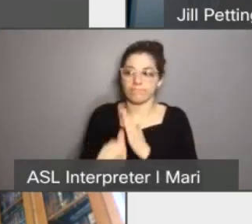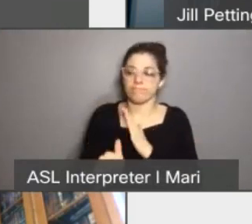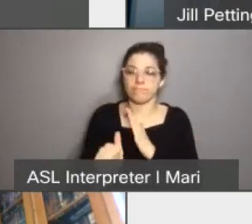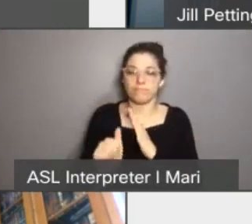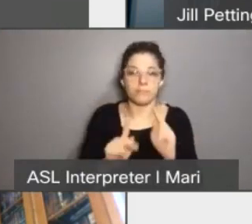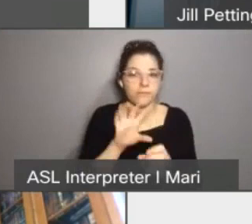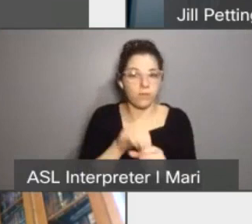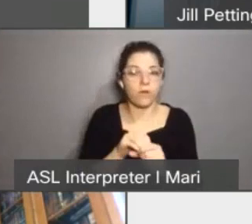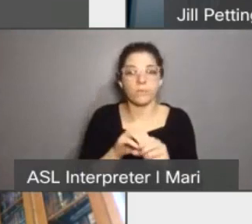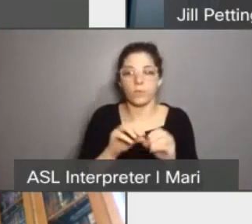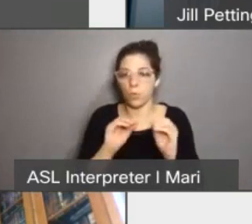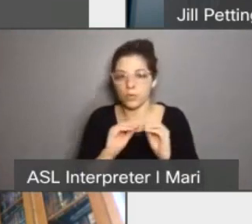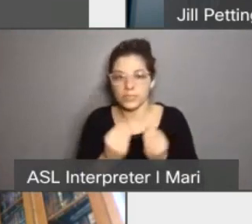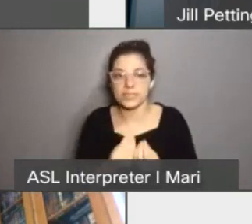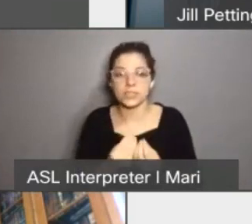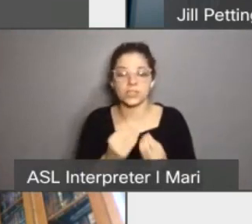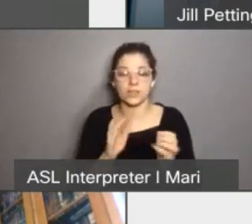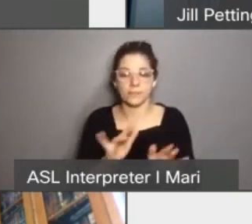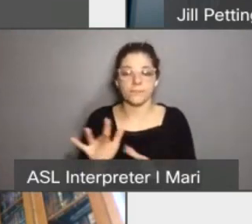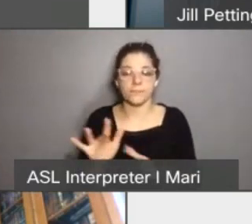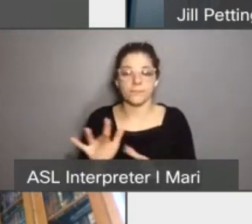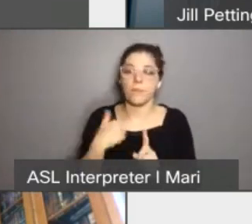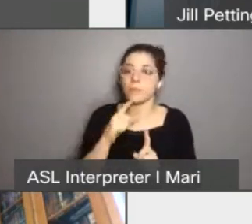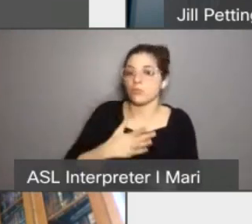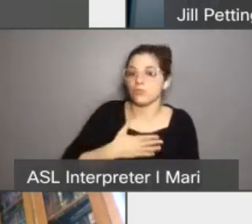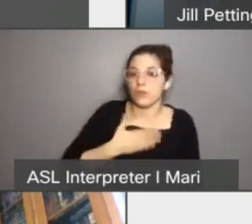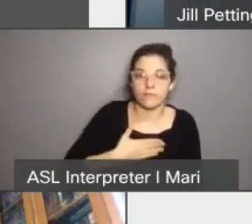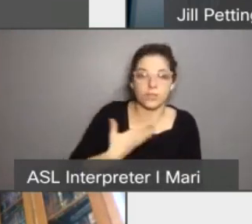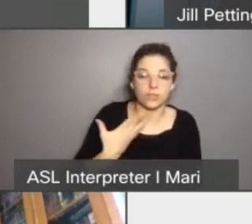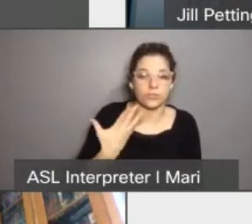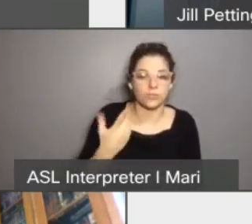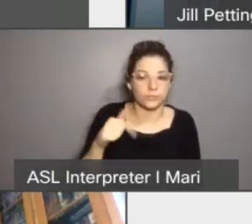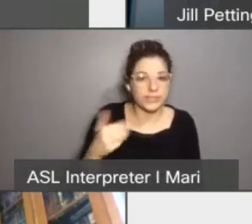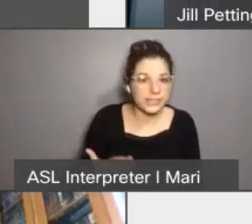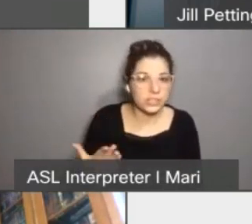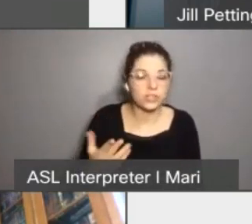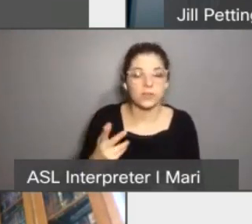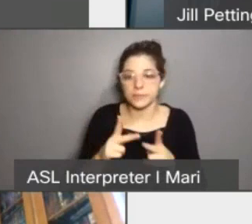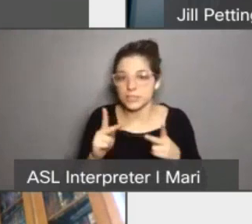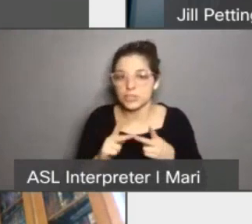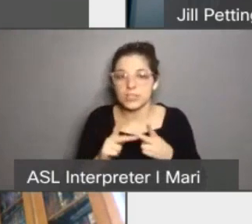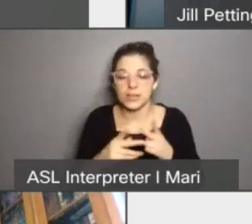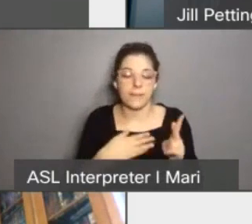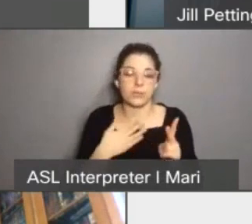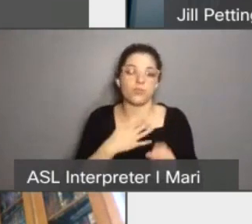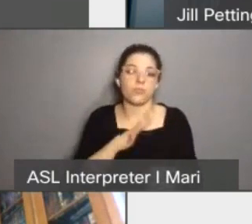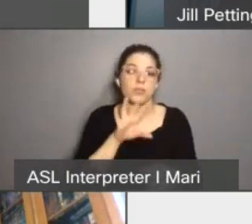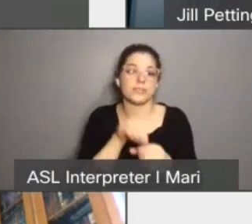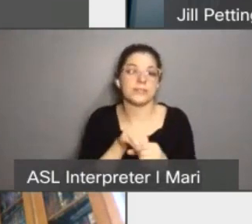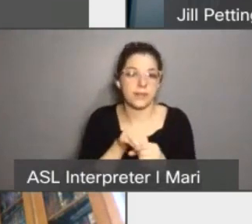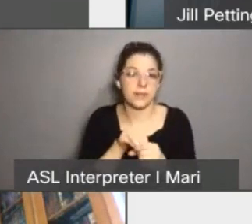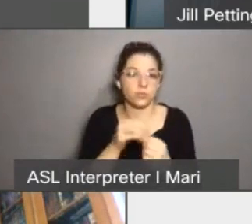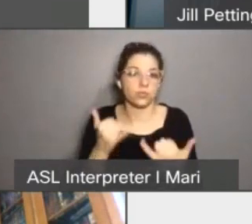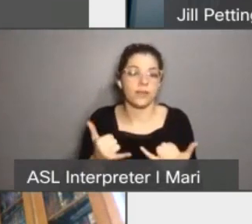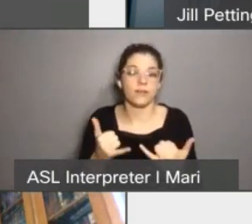the organization of its stakeholders. And so I'm really grateful to be here in this position and happy to be able to participate today and